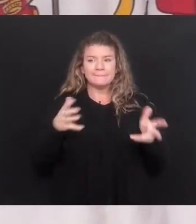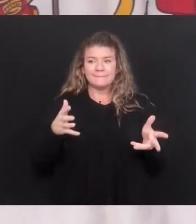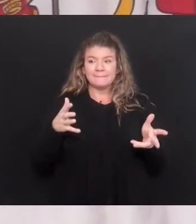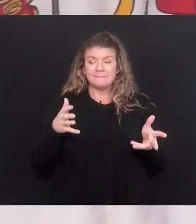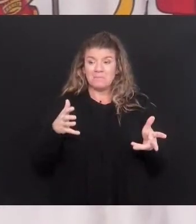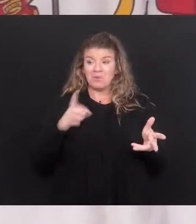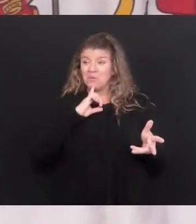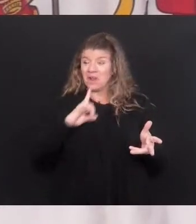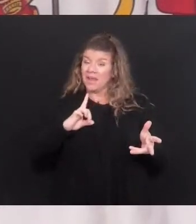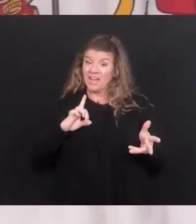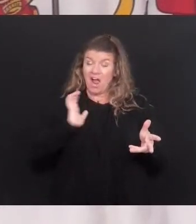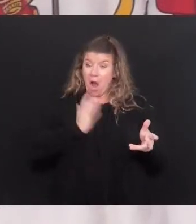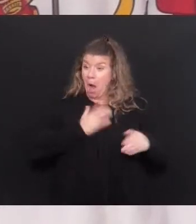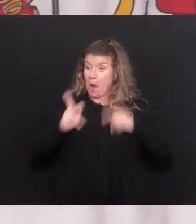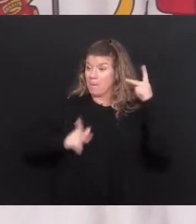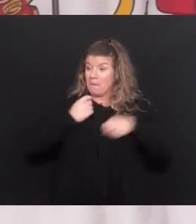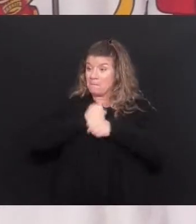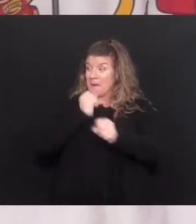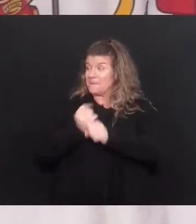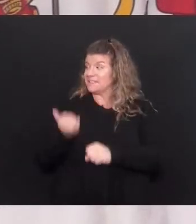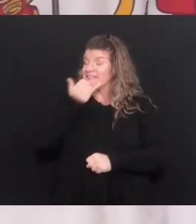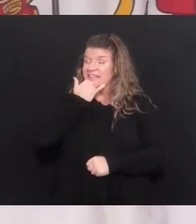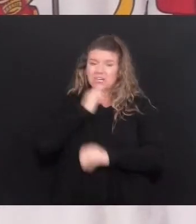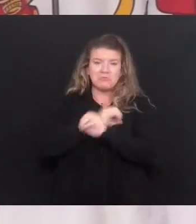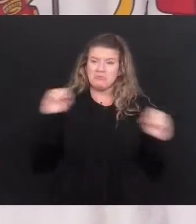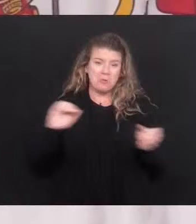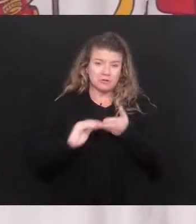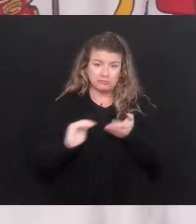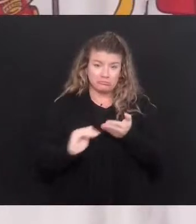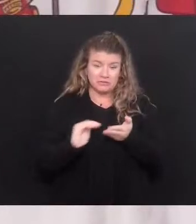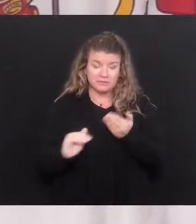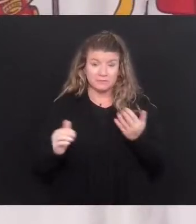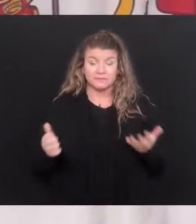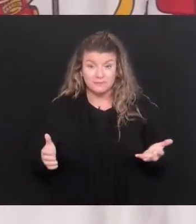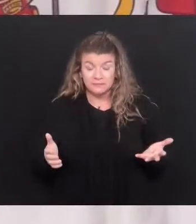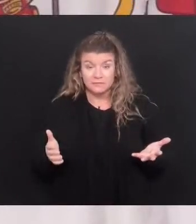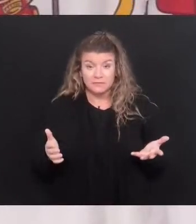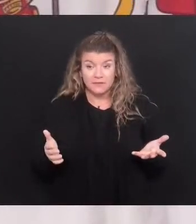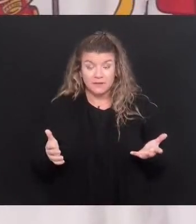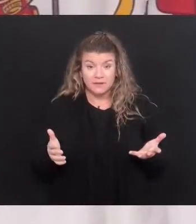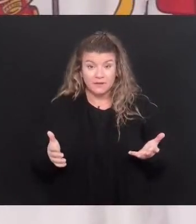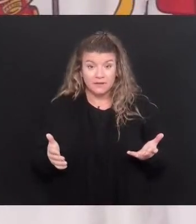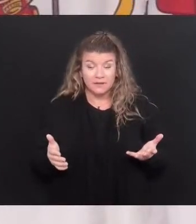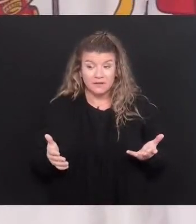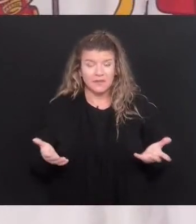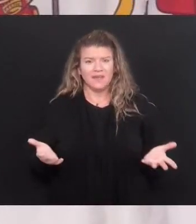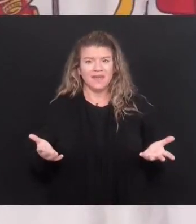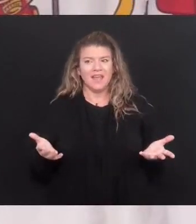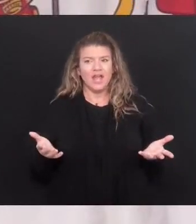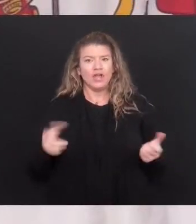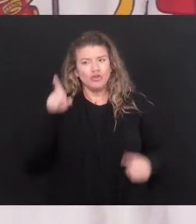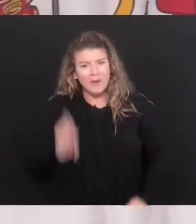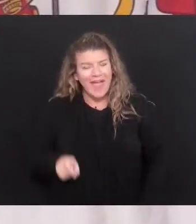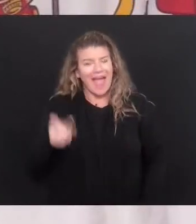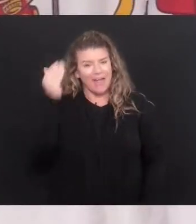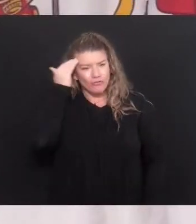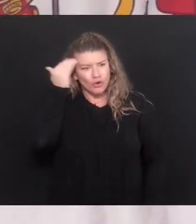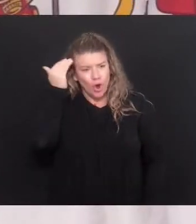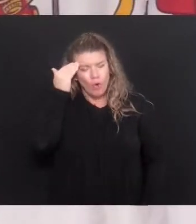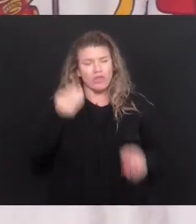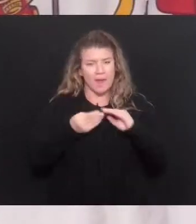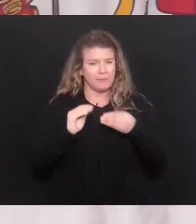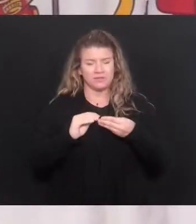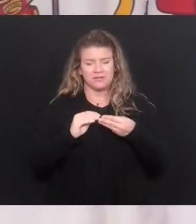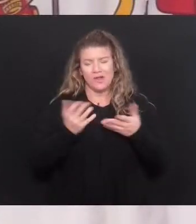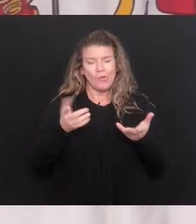excuse from the standpoint of our people. Our people not knowing. My good Lord of living. We've got to know. We've